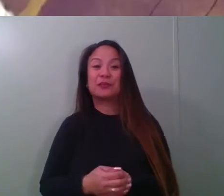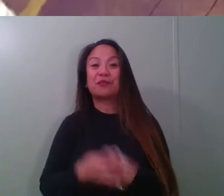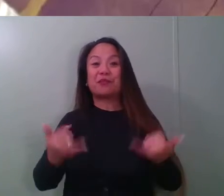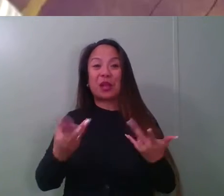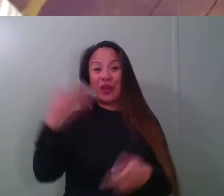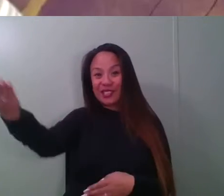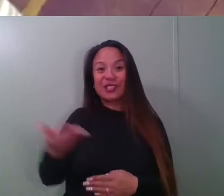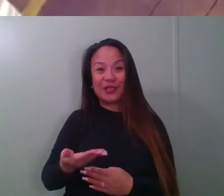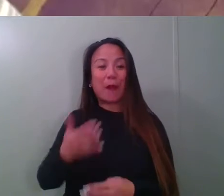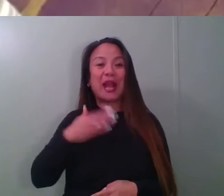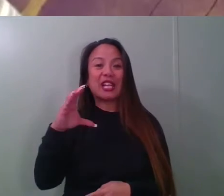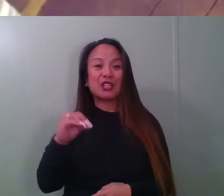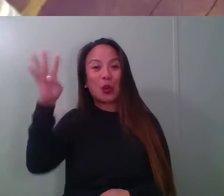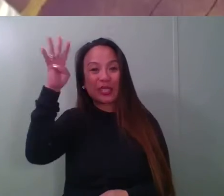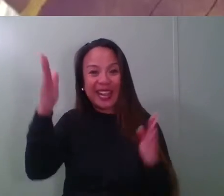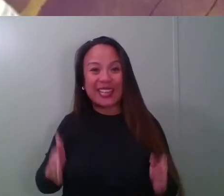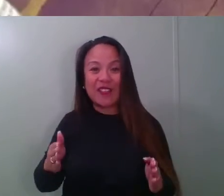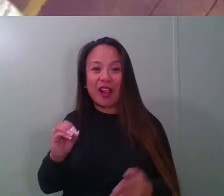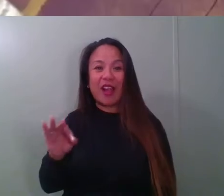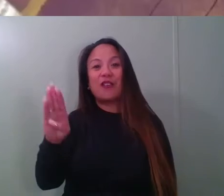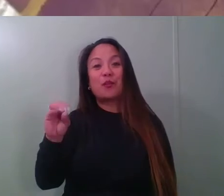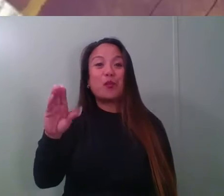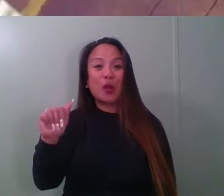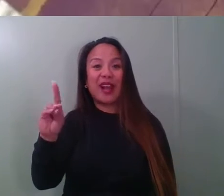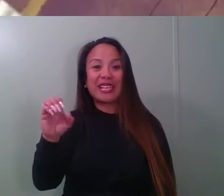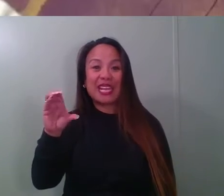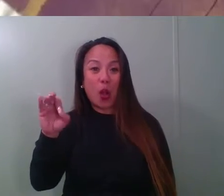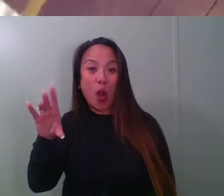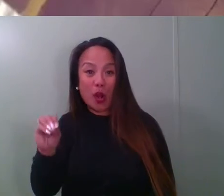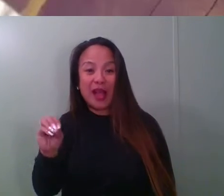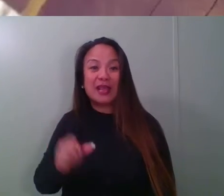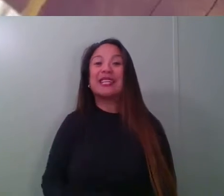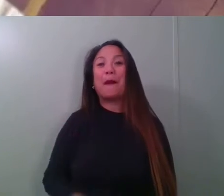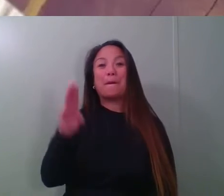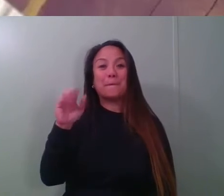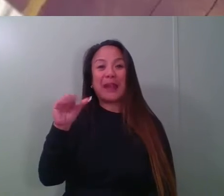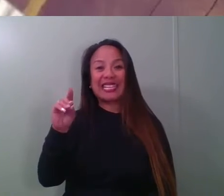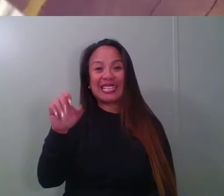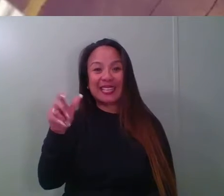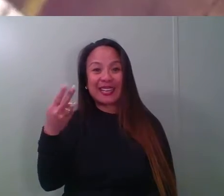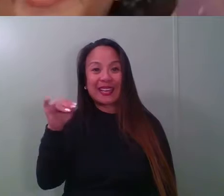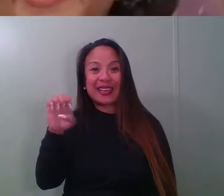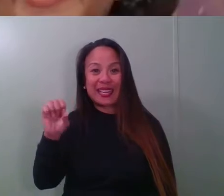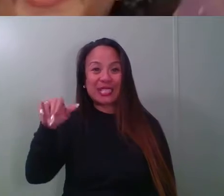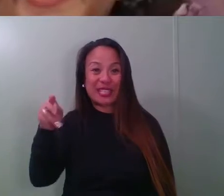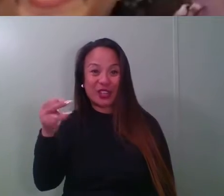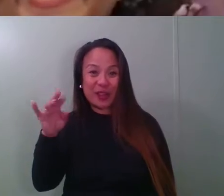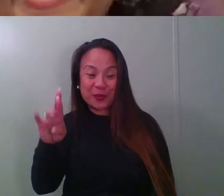this. And now I'd like to introduce you to my co-creator of Boca de Oro, Madeline Spencer.